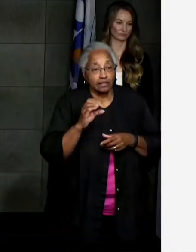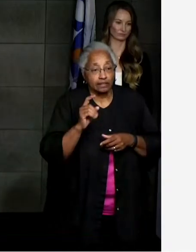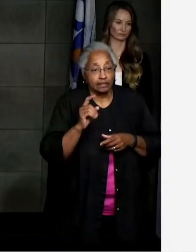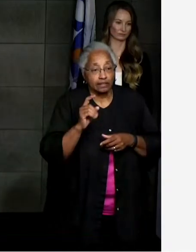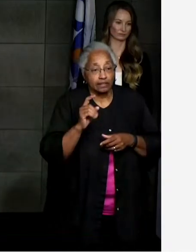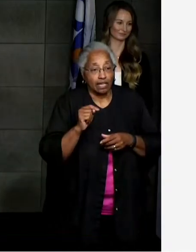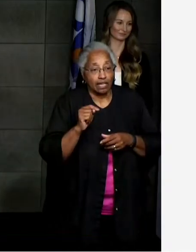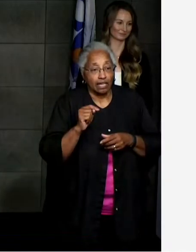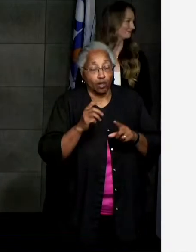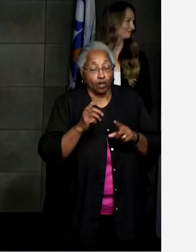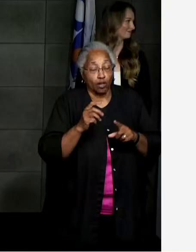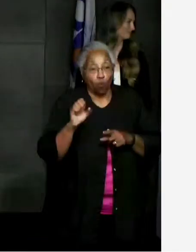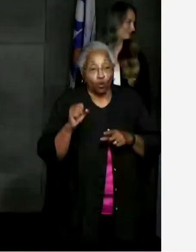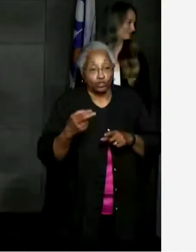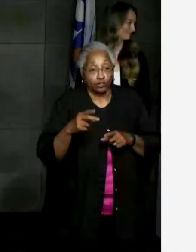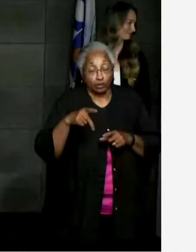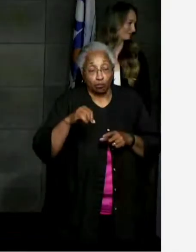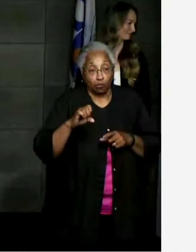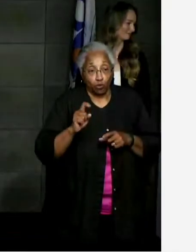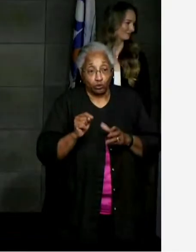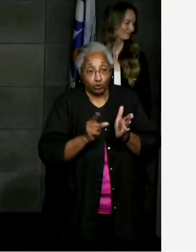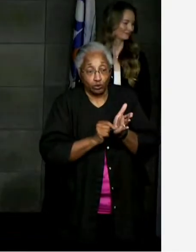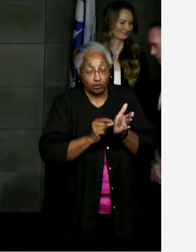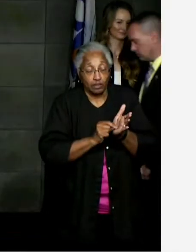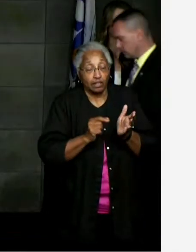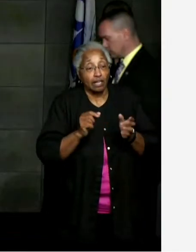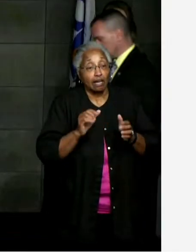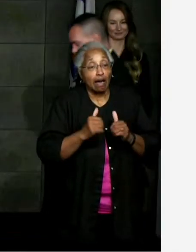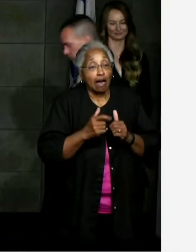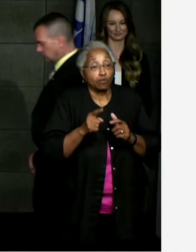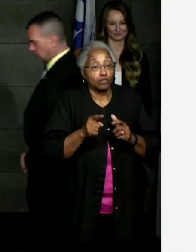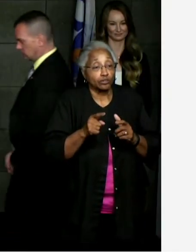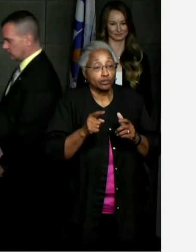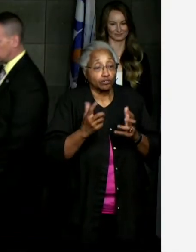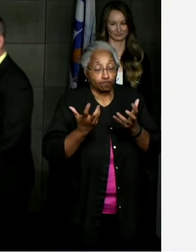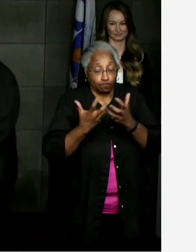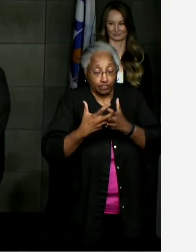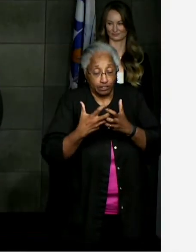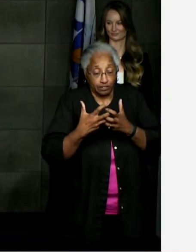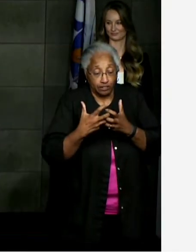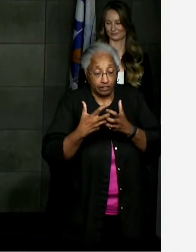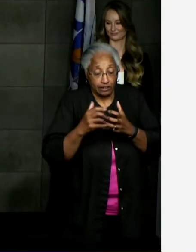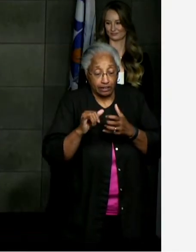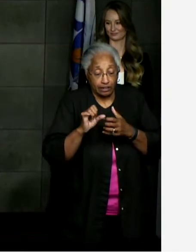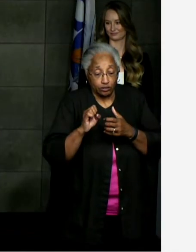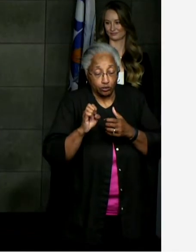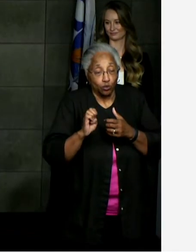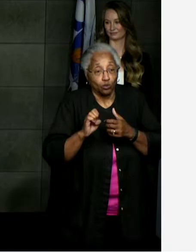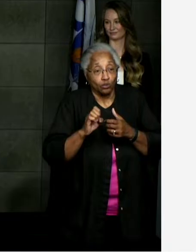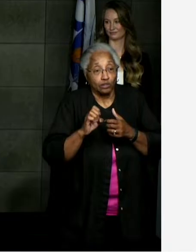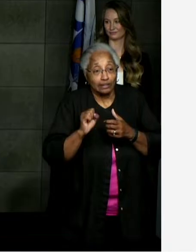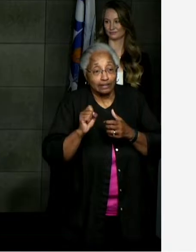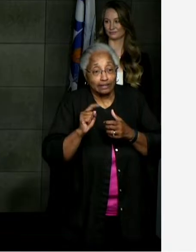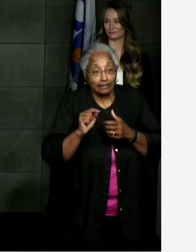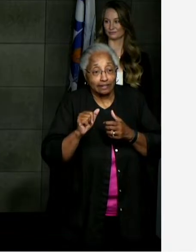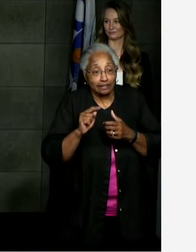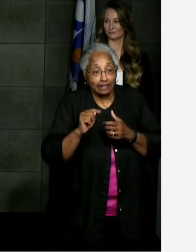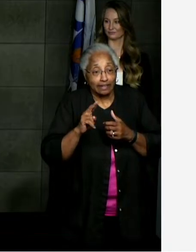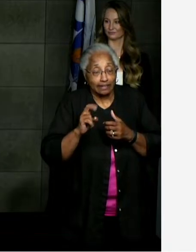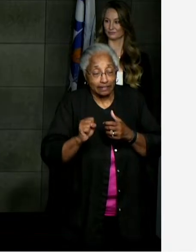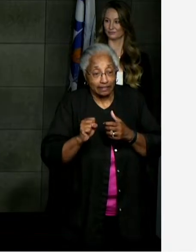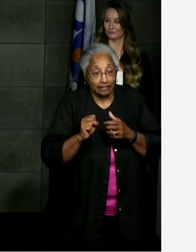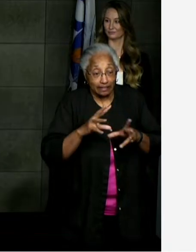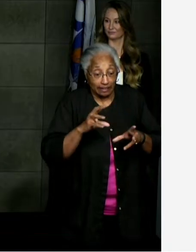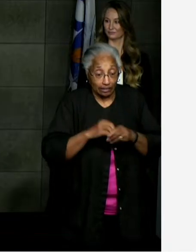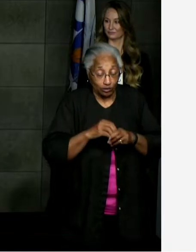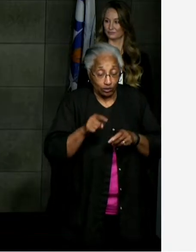Matt Rosenkrantz. How are you factoring in ENSO status into this forecast? Yeah, so the ENSO